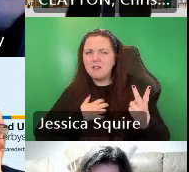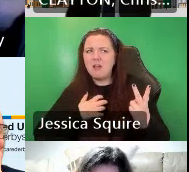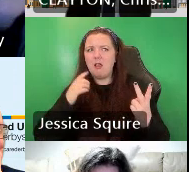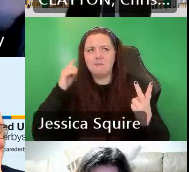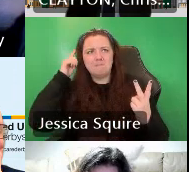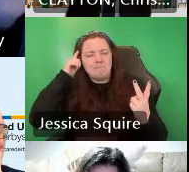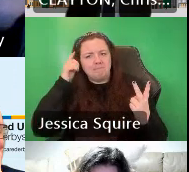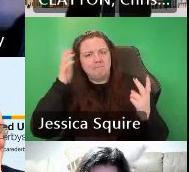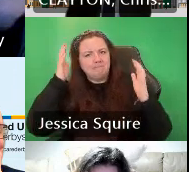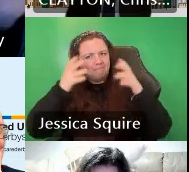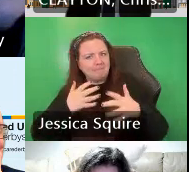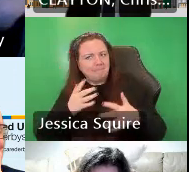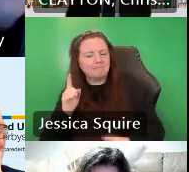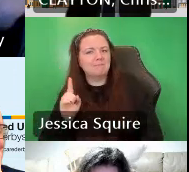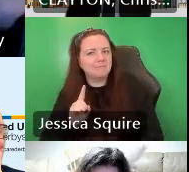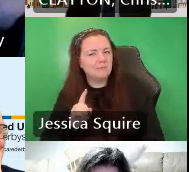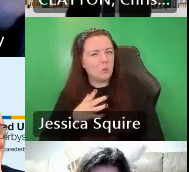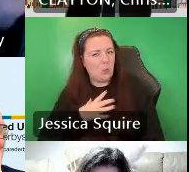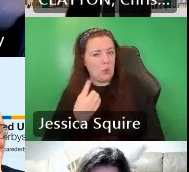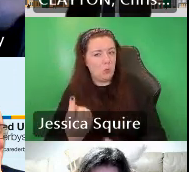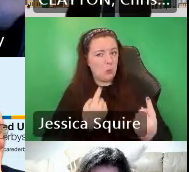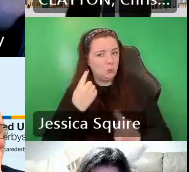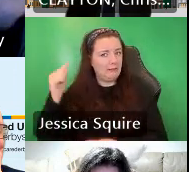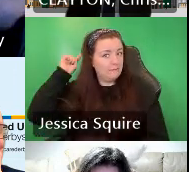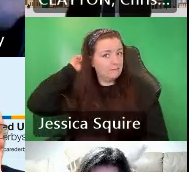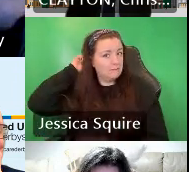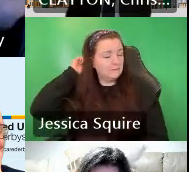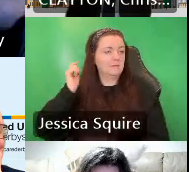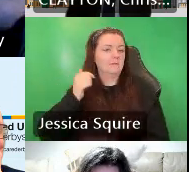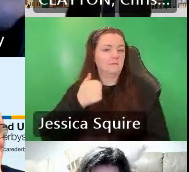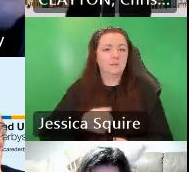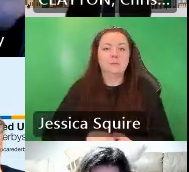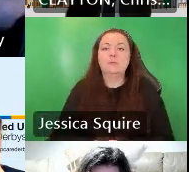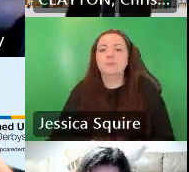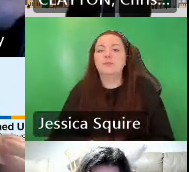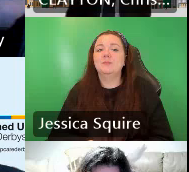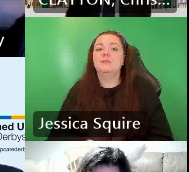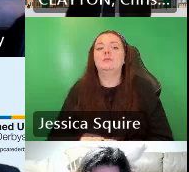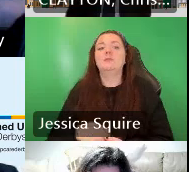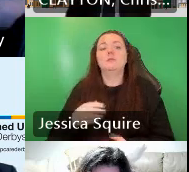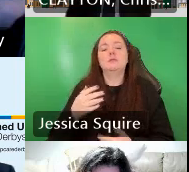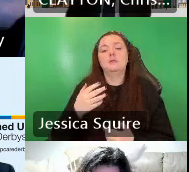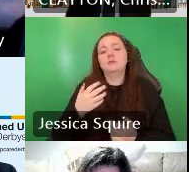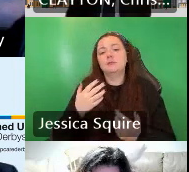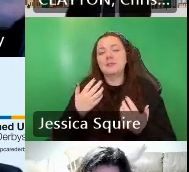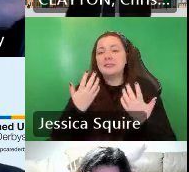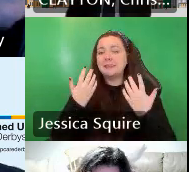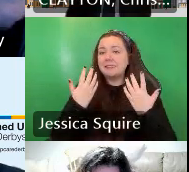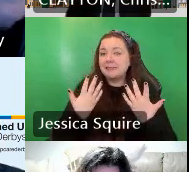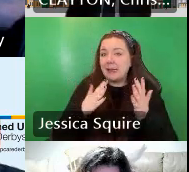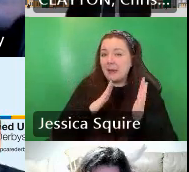of your mind. We've got about 10 minutes to do these two questions. If there was any comments or any kind